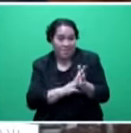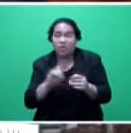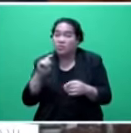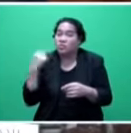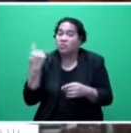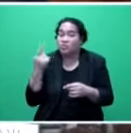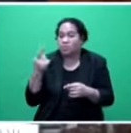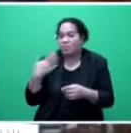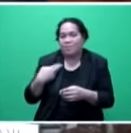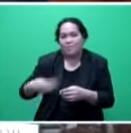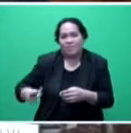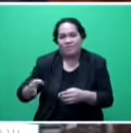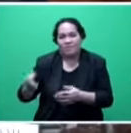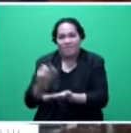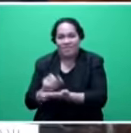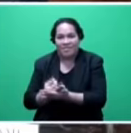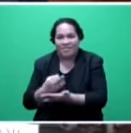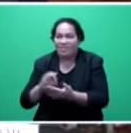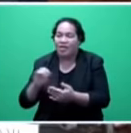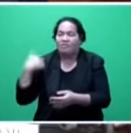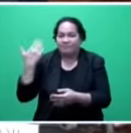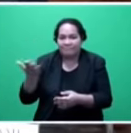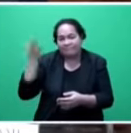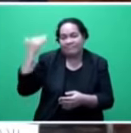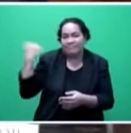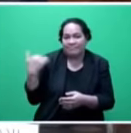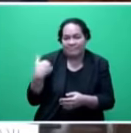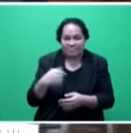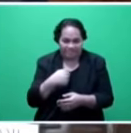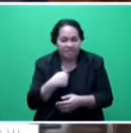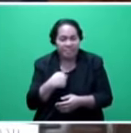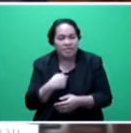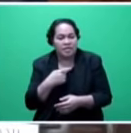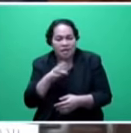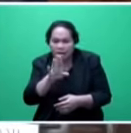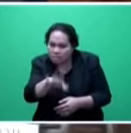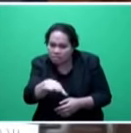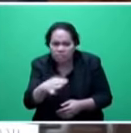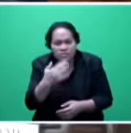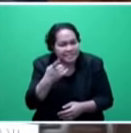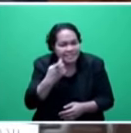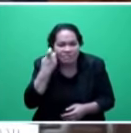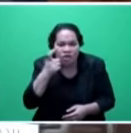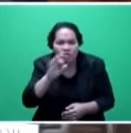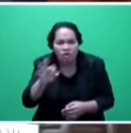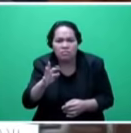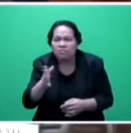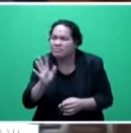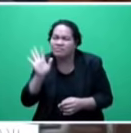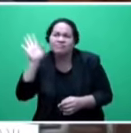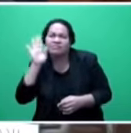then Minister of Finance and the Central Planning Office that we must always be cautious and not be bullish on